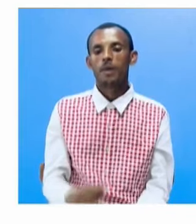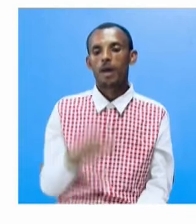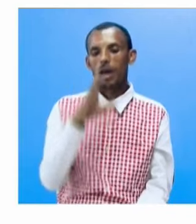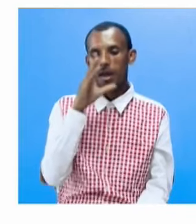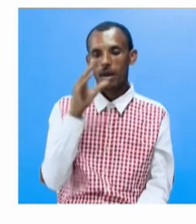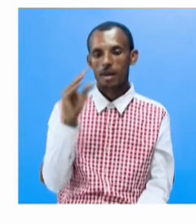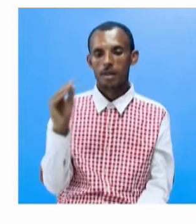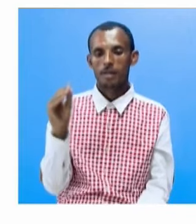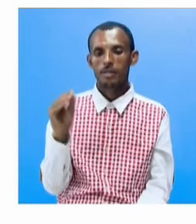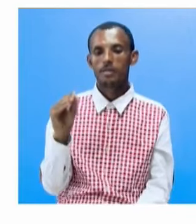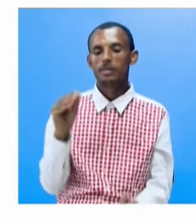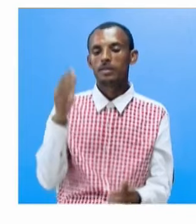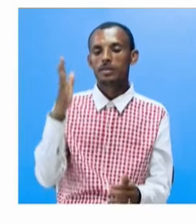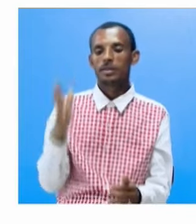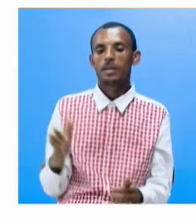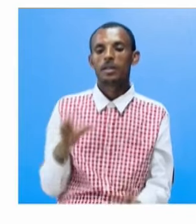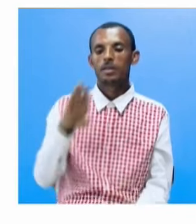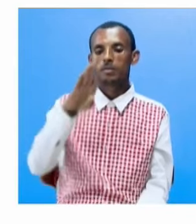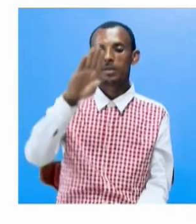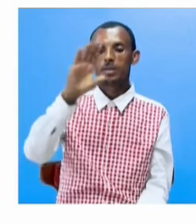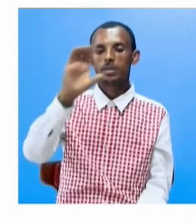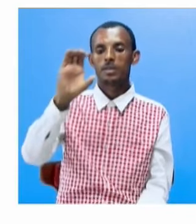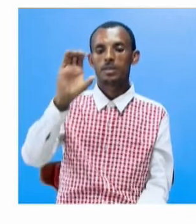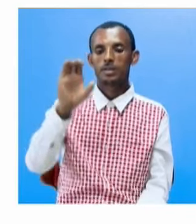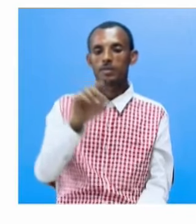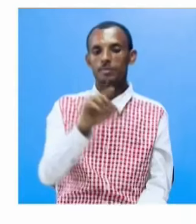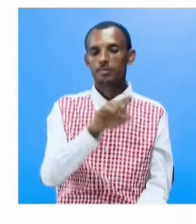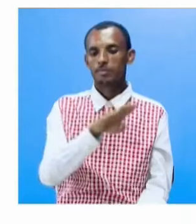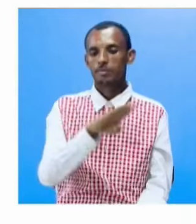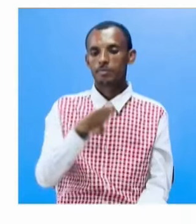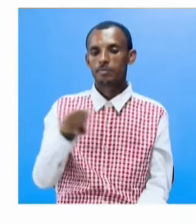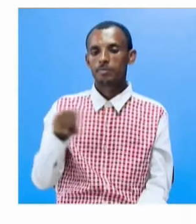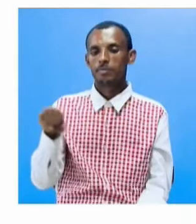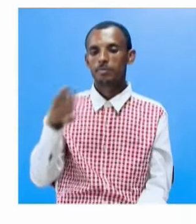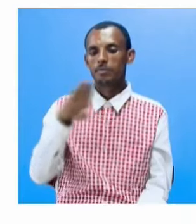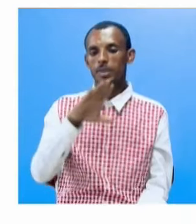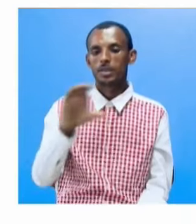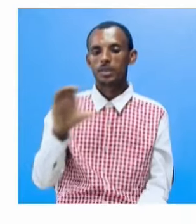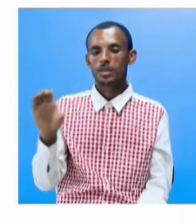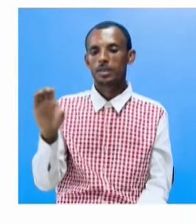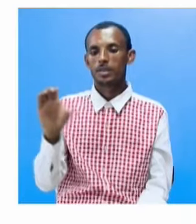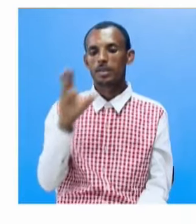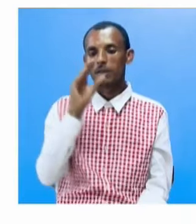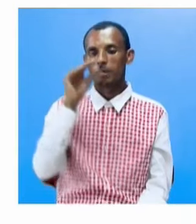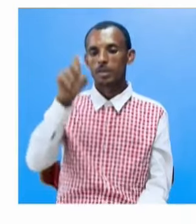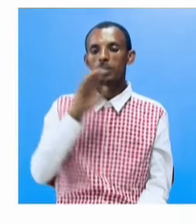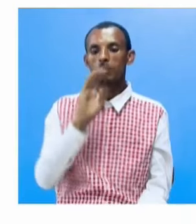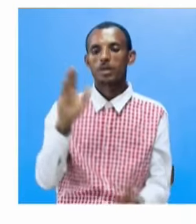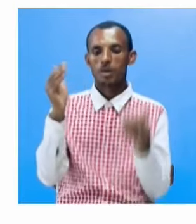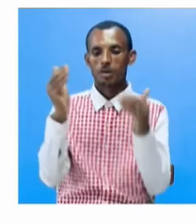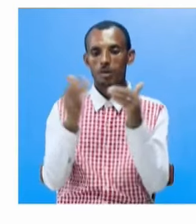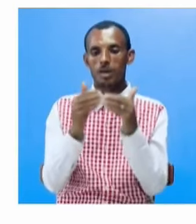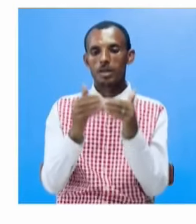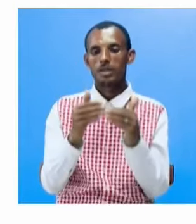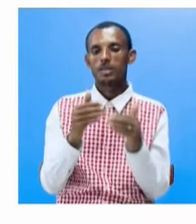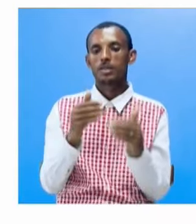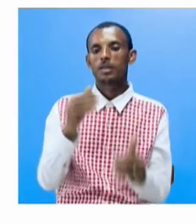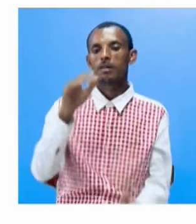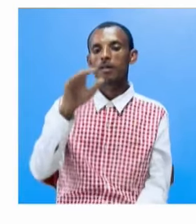And side BC, look, this side BC must fit on side